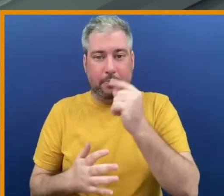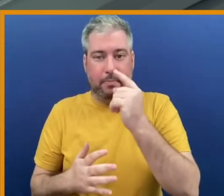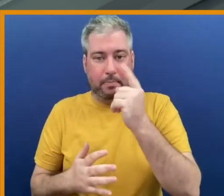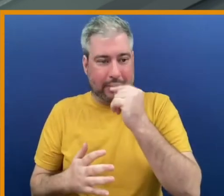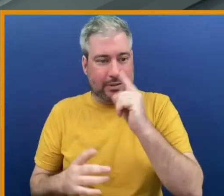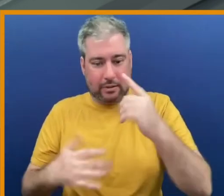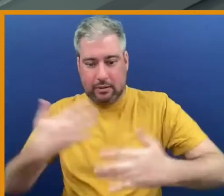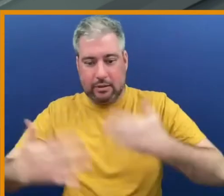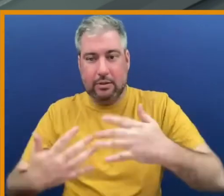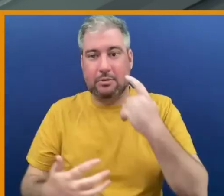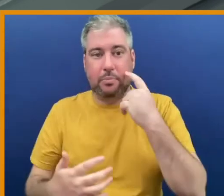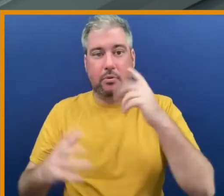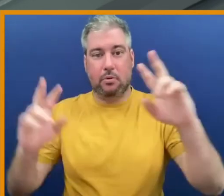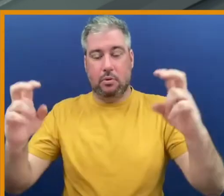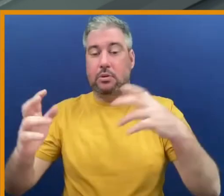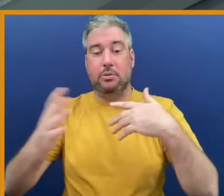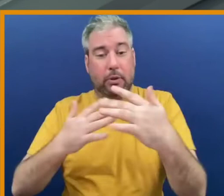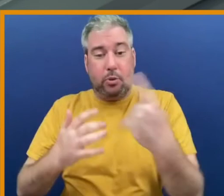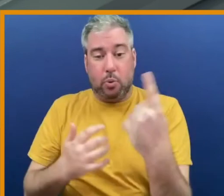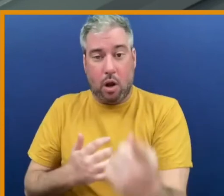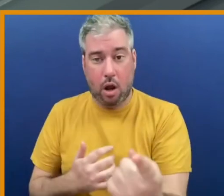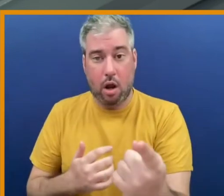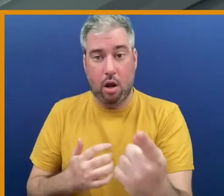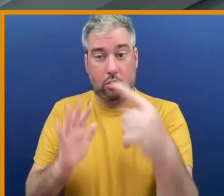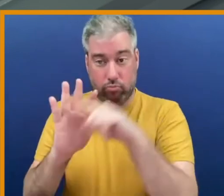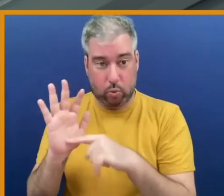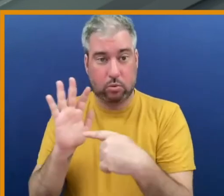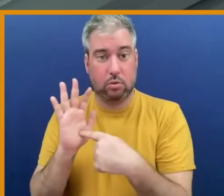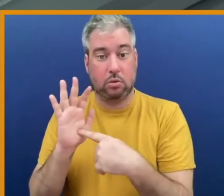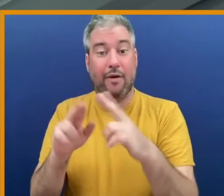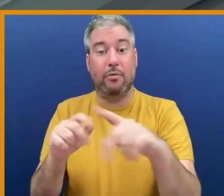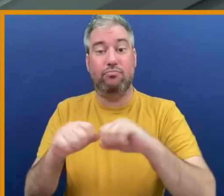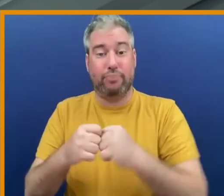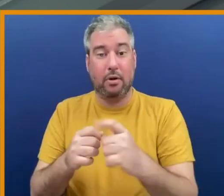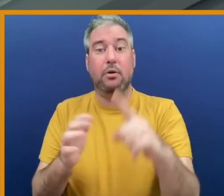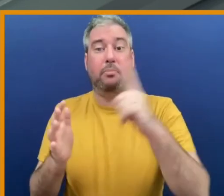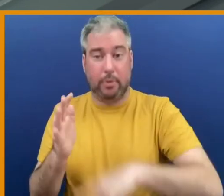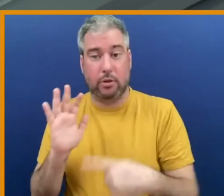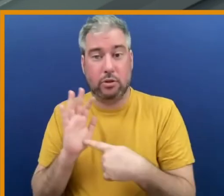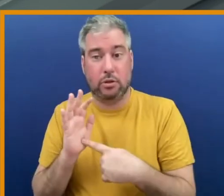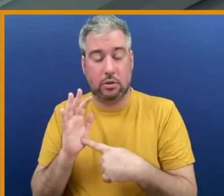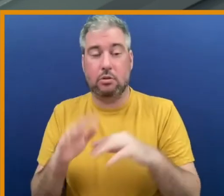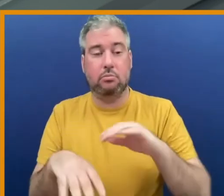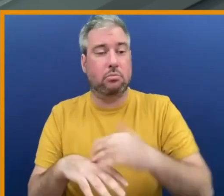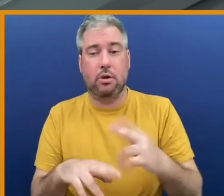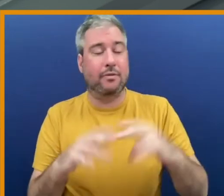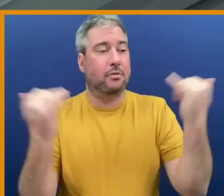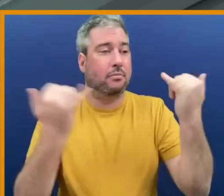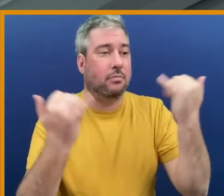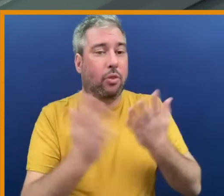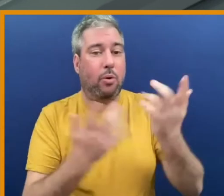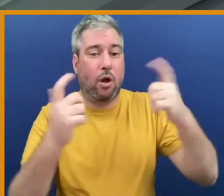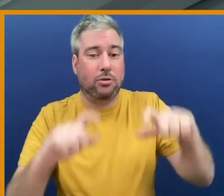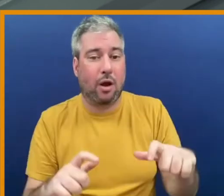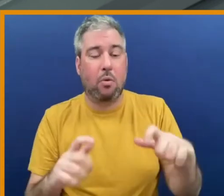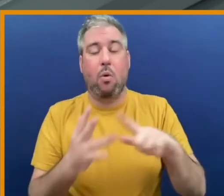parties during lockdown, breaking the rules on lobbying, or even the way you're lining your own pockets,